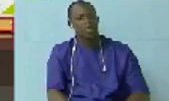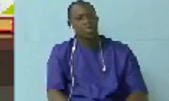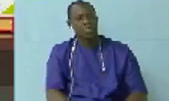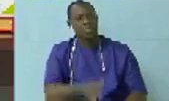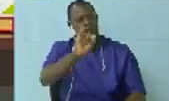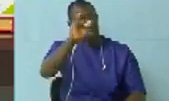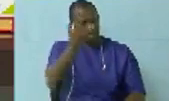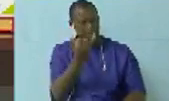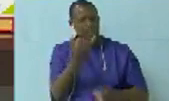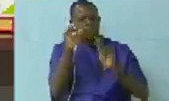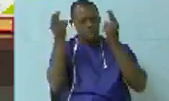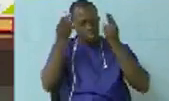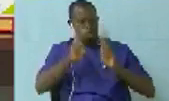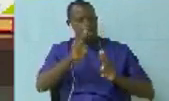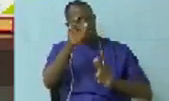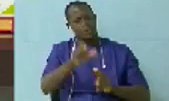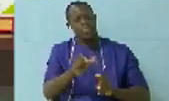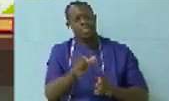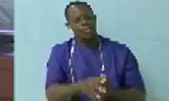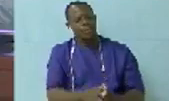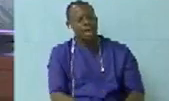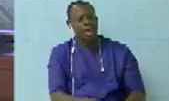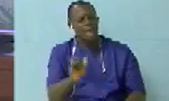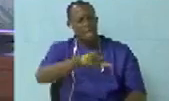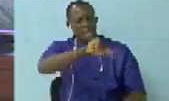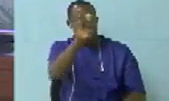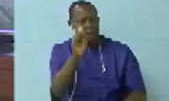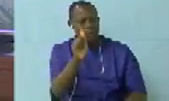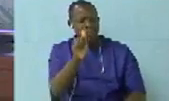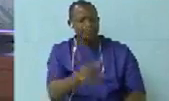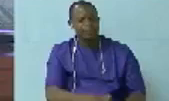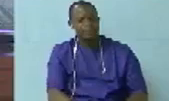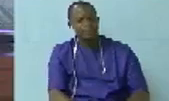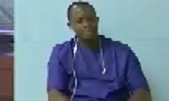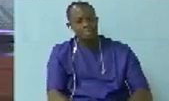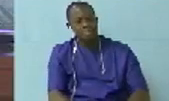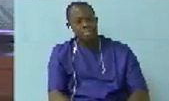Yes, Counsel. Counsel. And